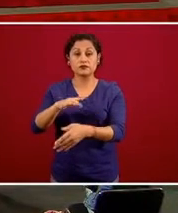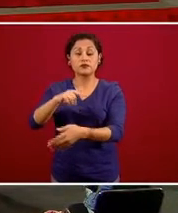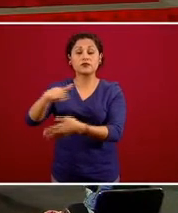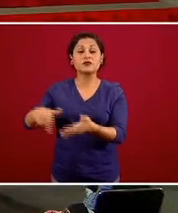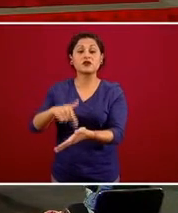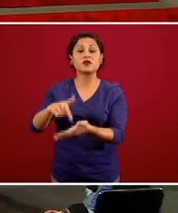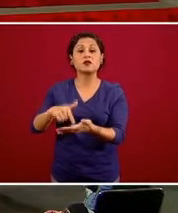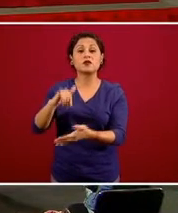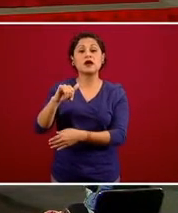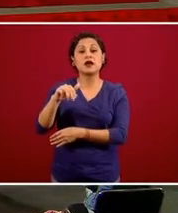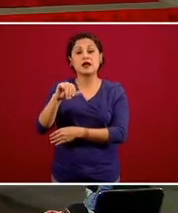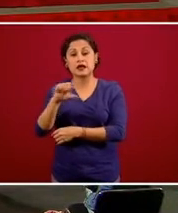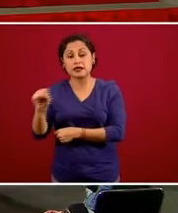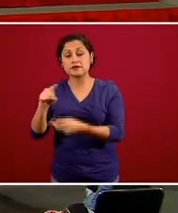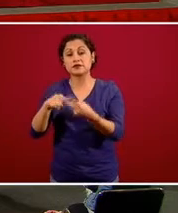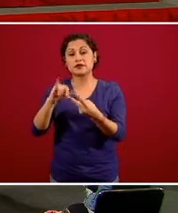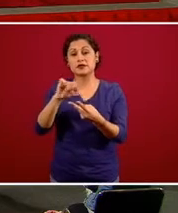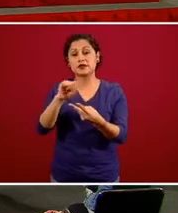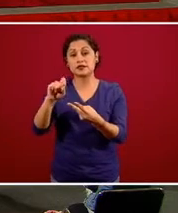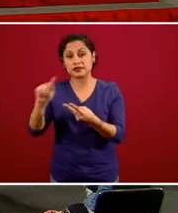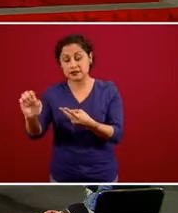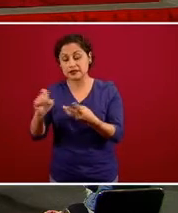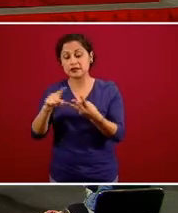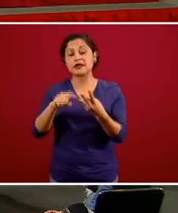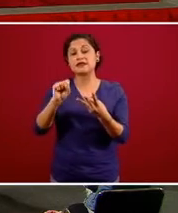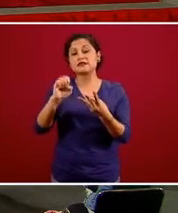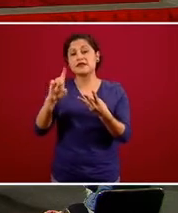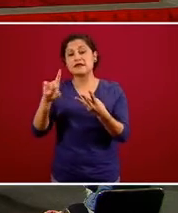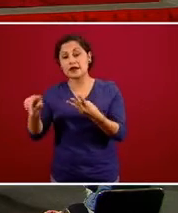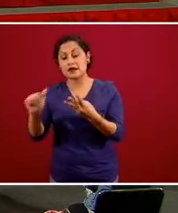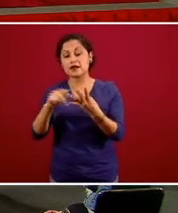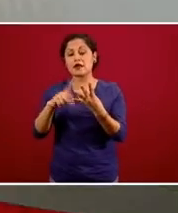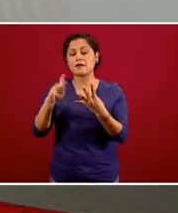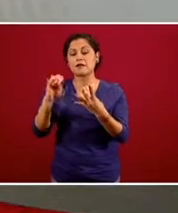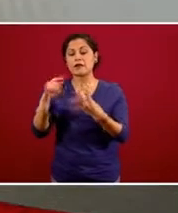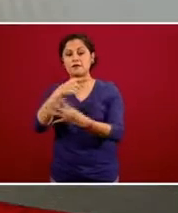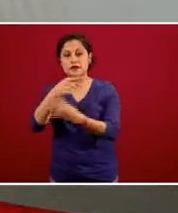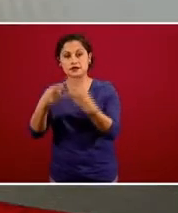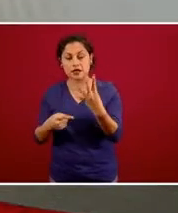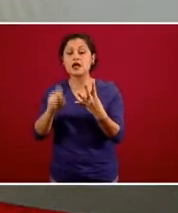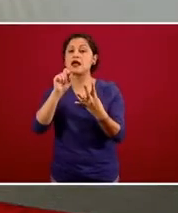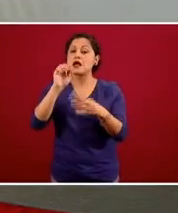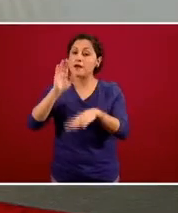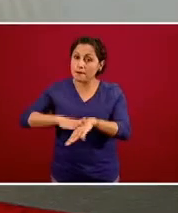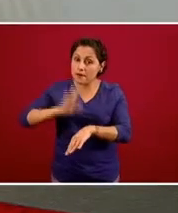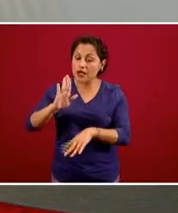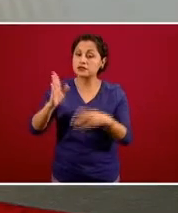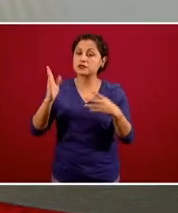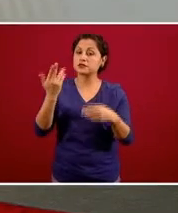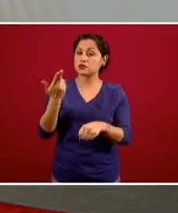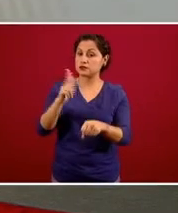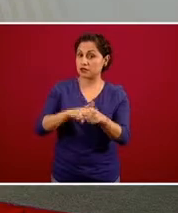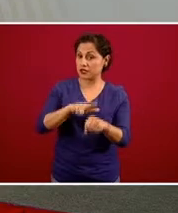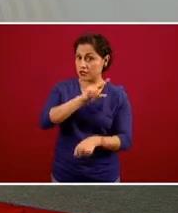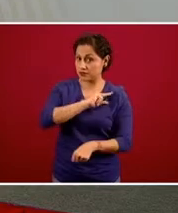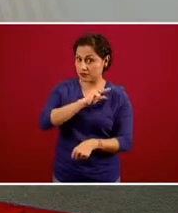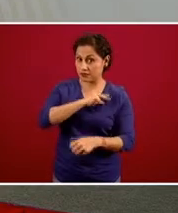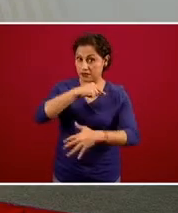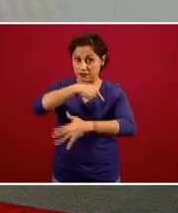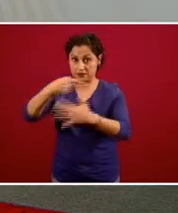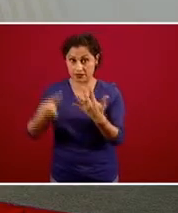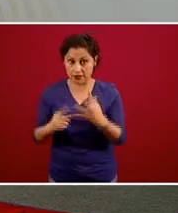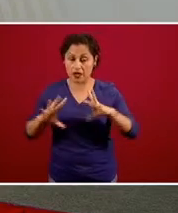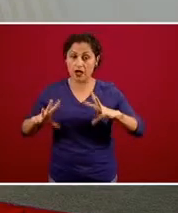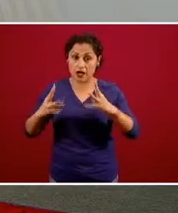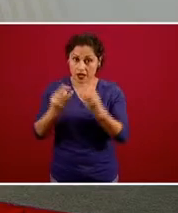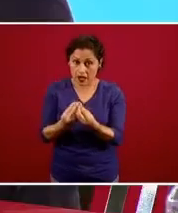capacities of the IMSS or of the Army or of the Pemex hospitals or of the private